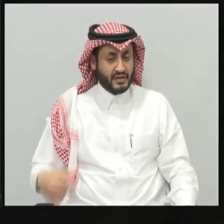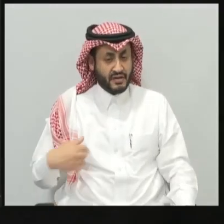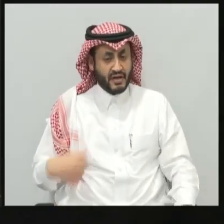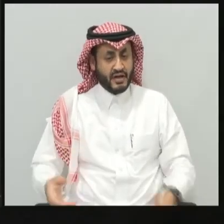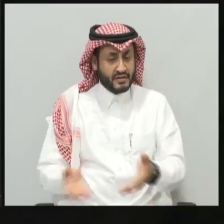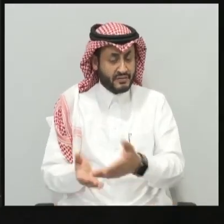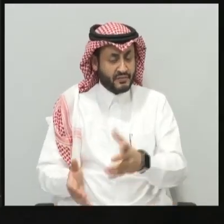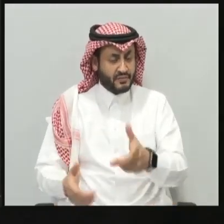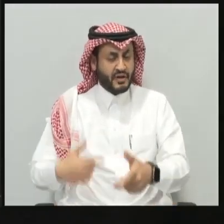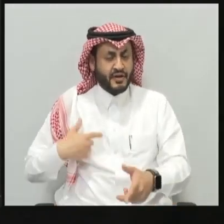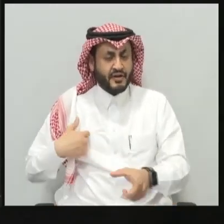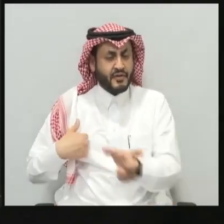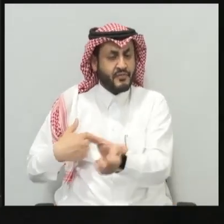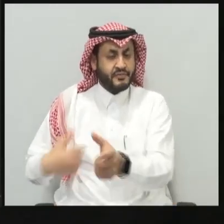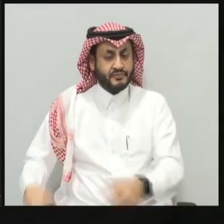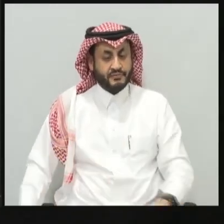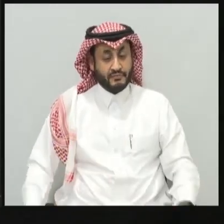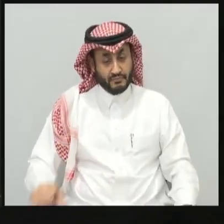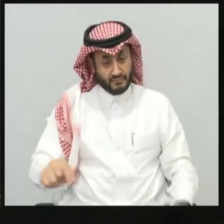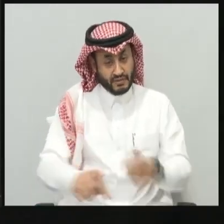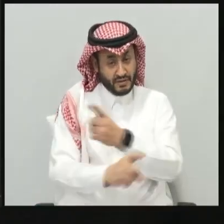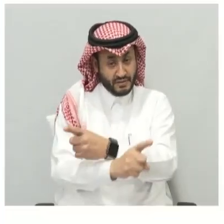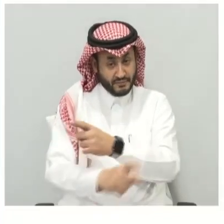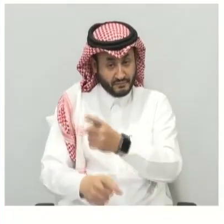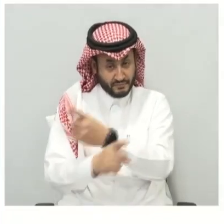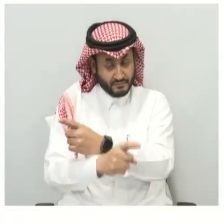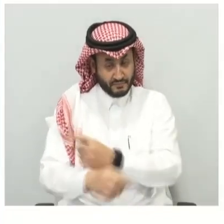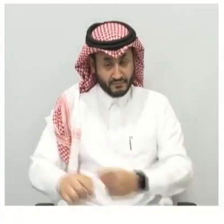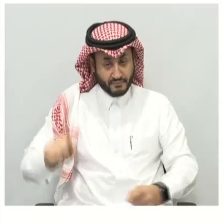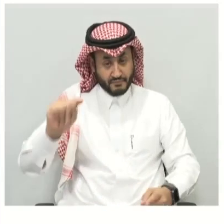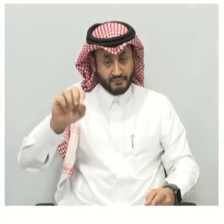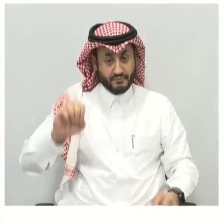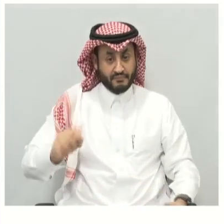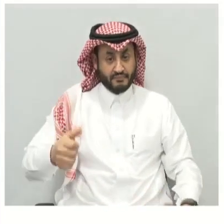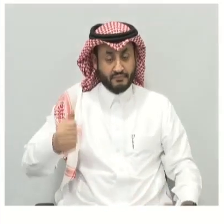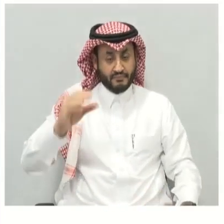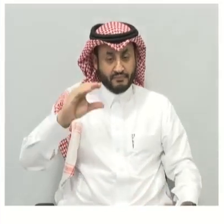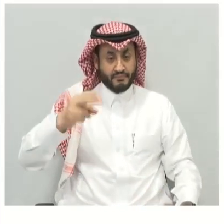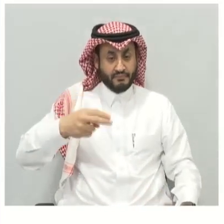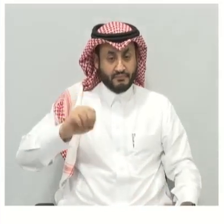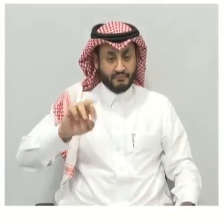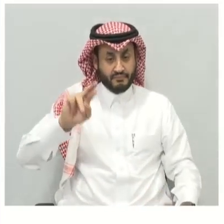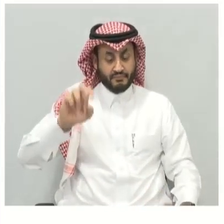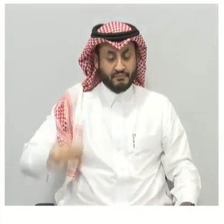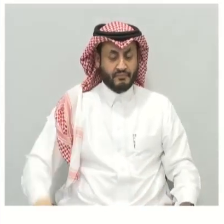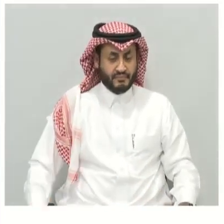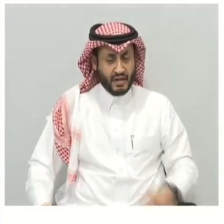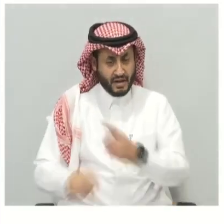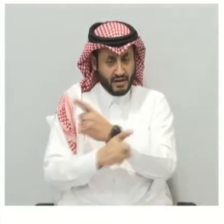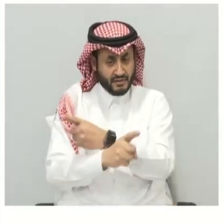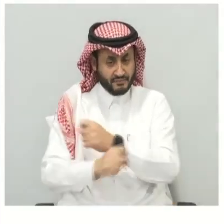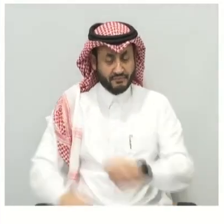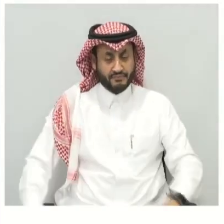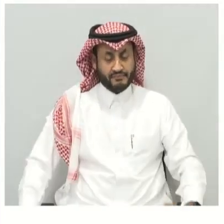teaches at school? Very good. Yes, he is a teacher or she is a teacher